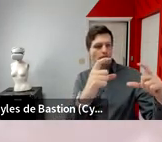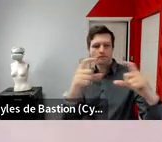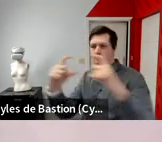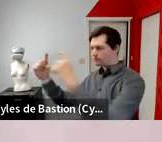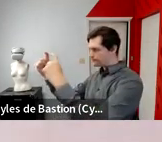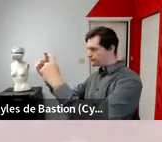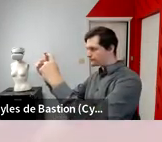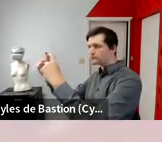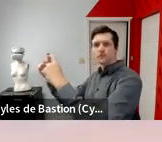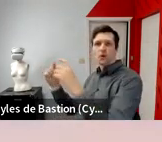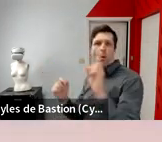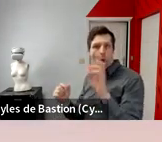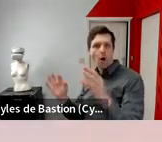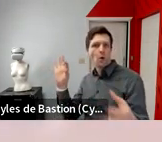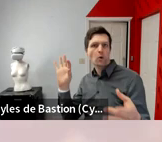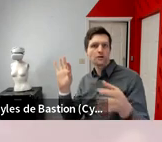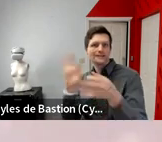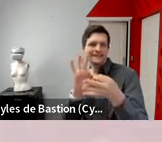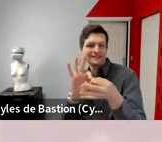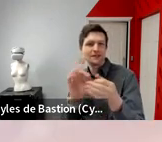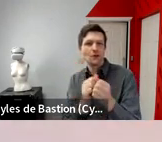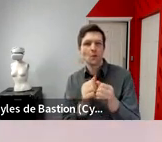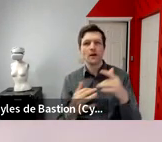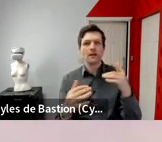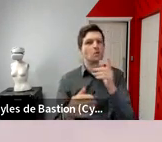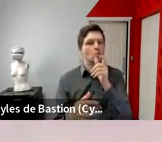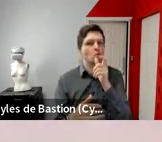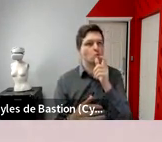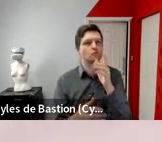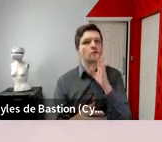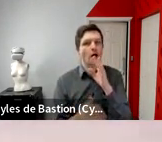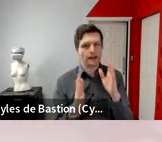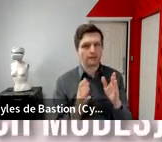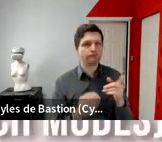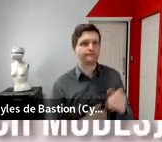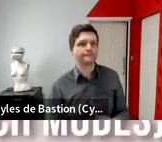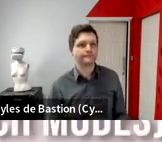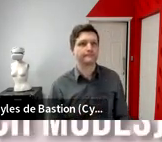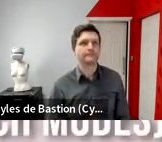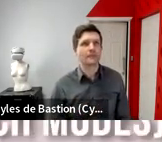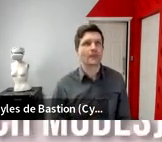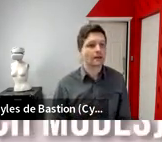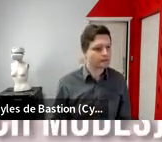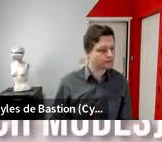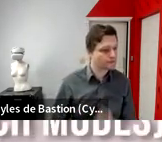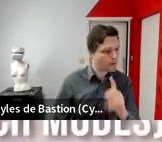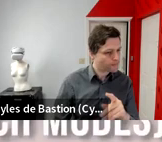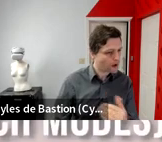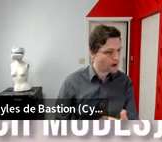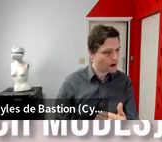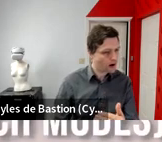and where the sound is coming from, even if I turn my head, or they'll sync with who's talking.